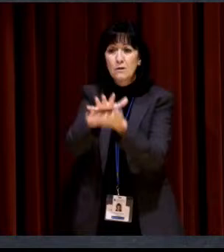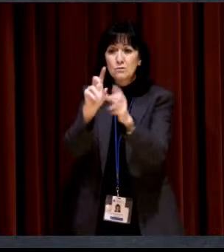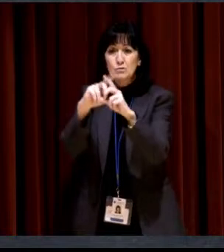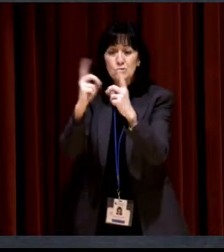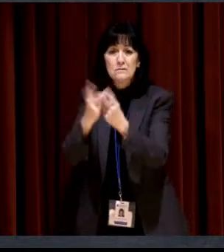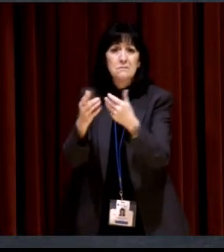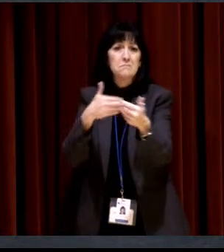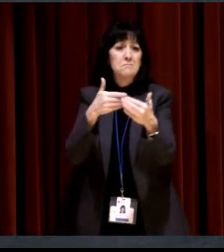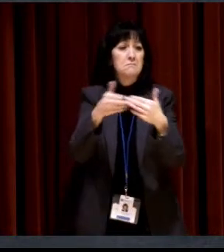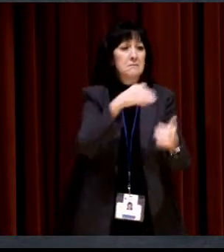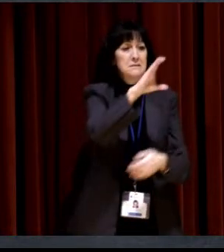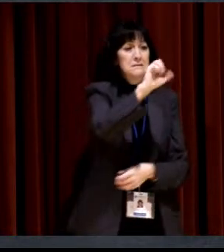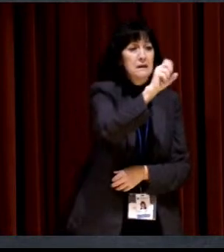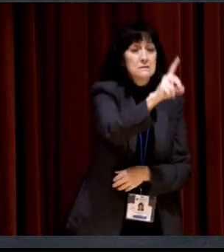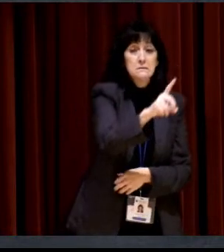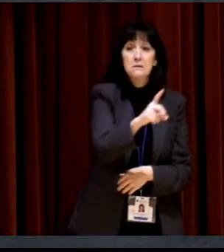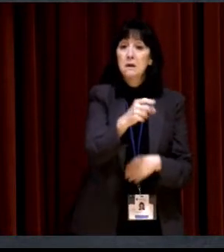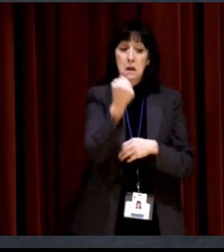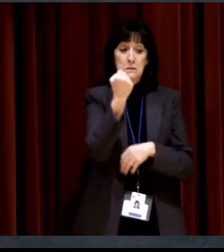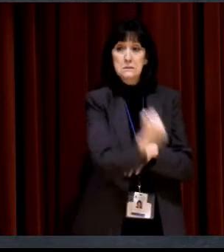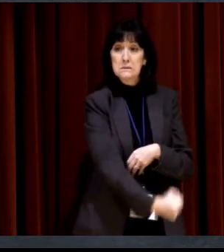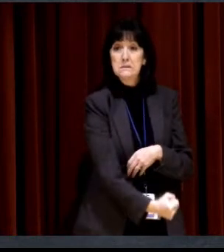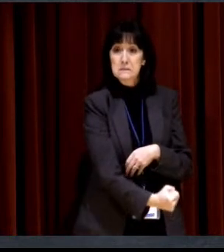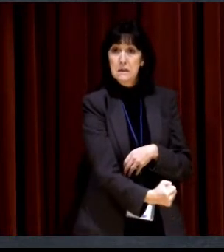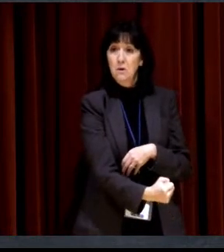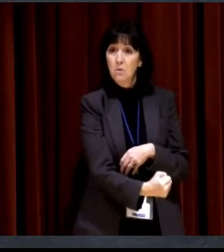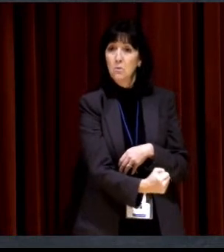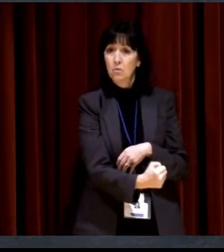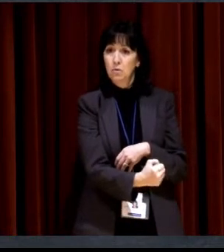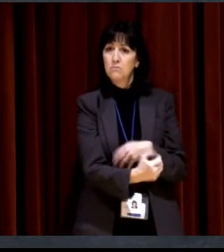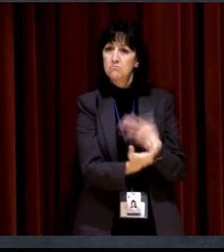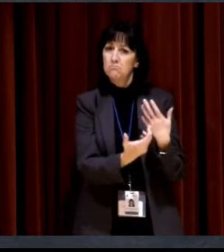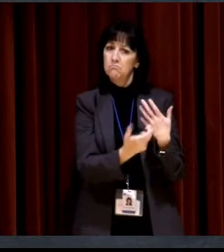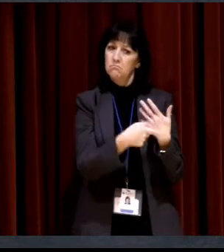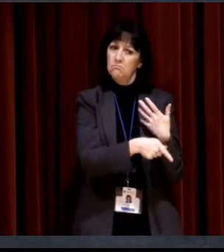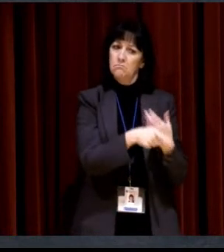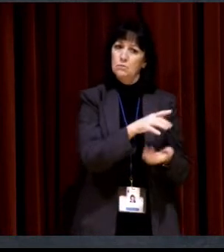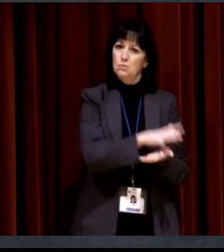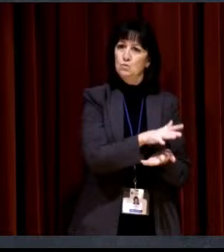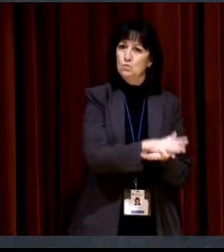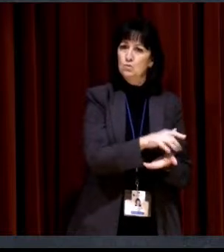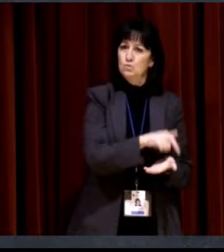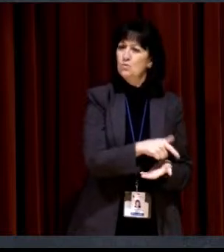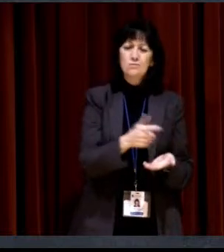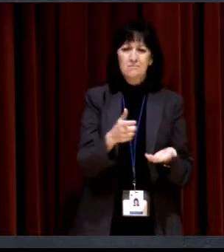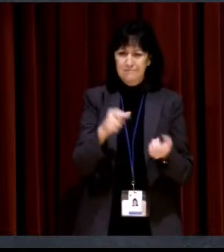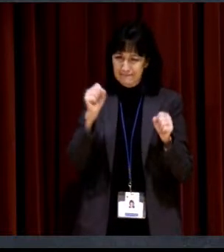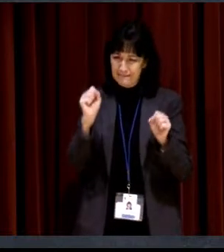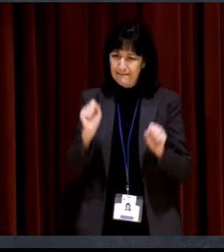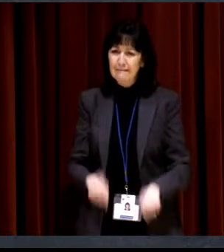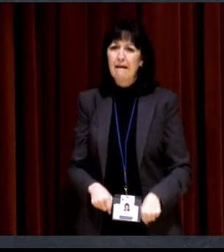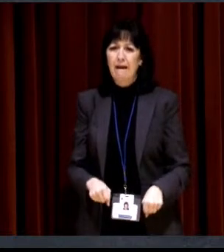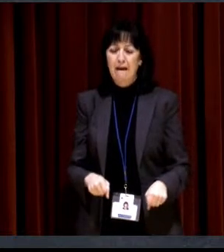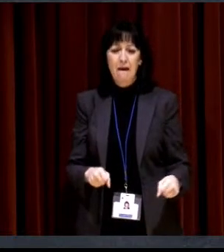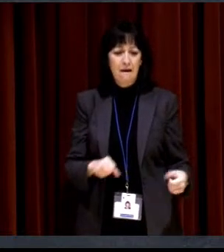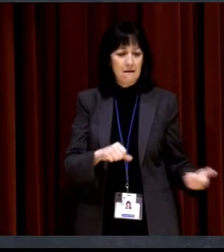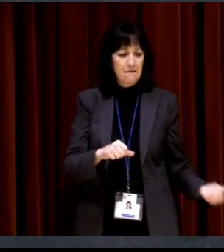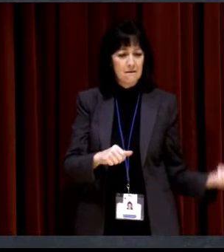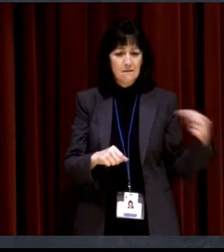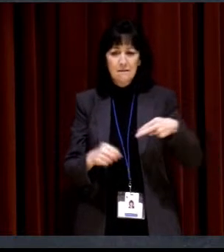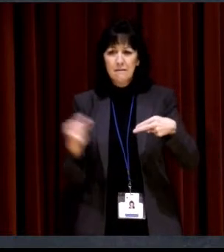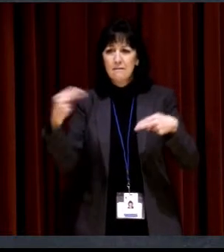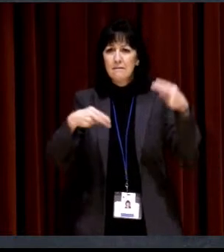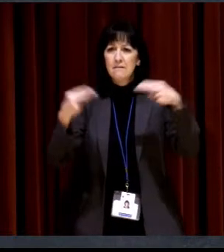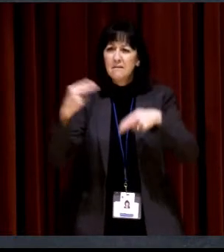Christina, whether we're down in Sussex County. I would just like people to be much more innovative about how we can be all wanting